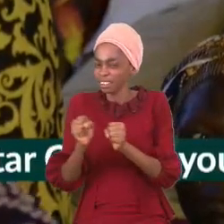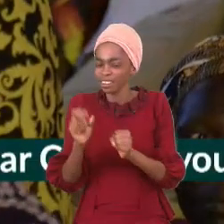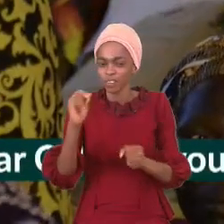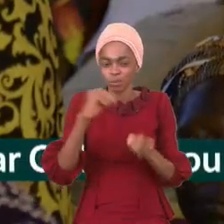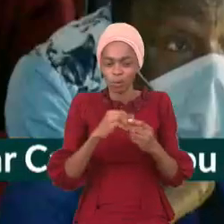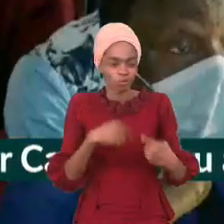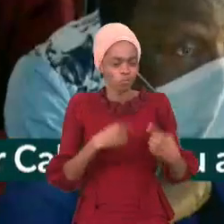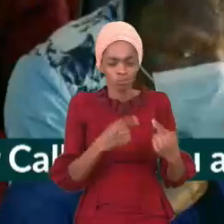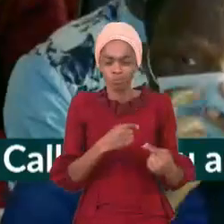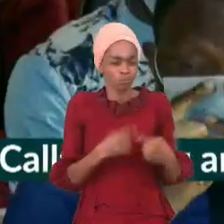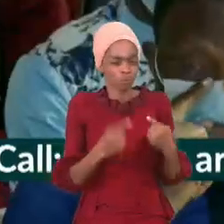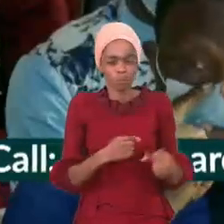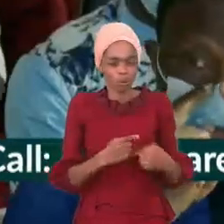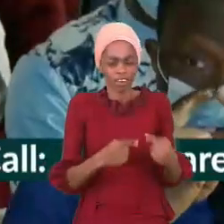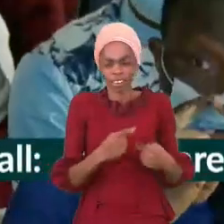there's a link.